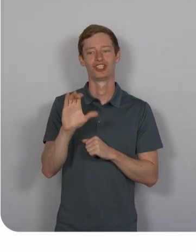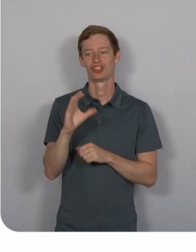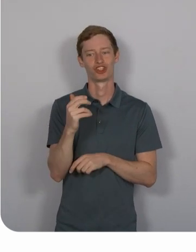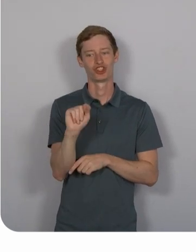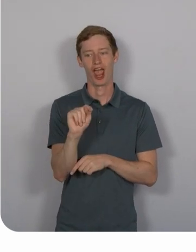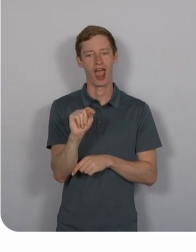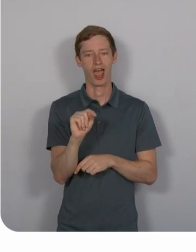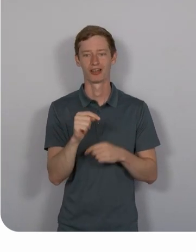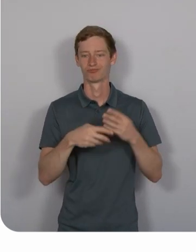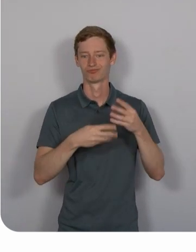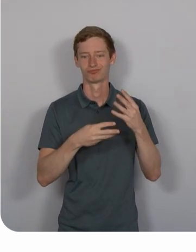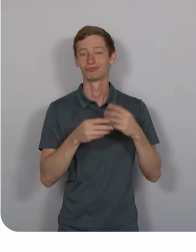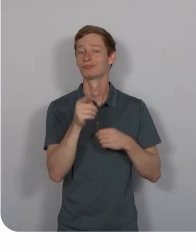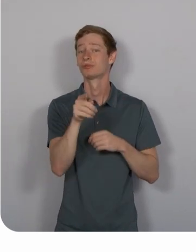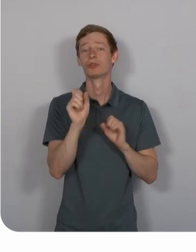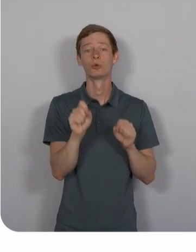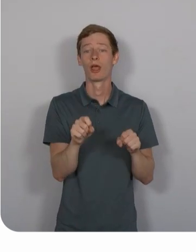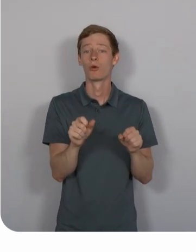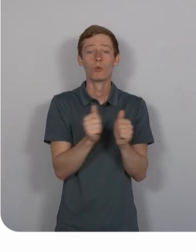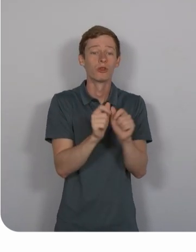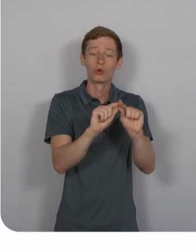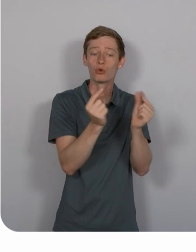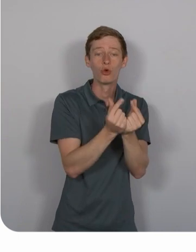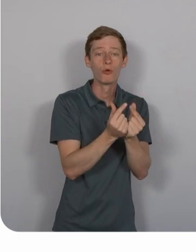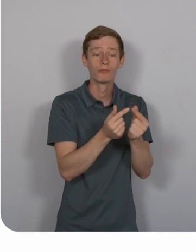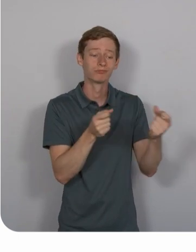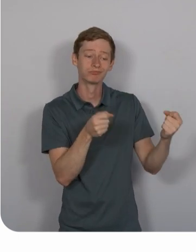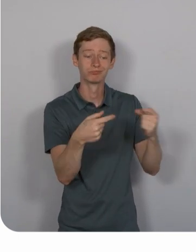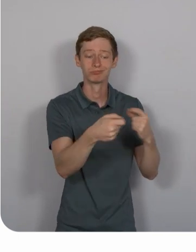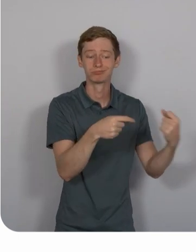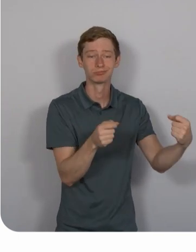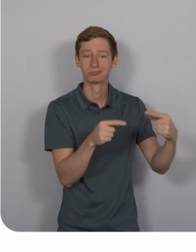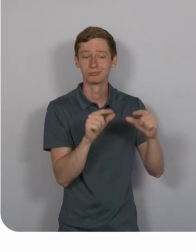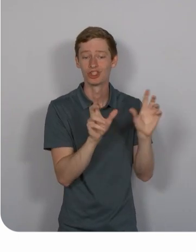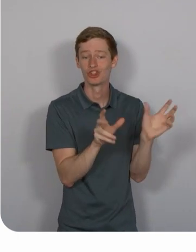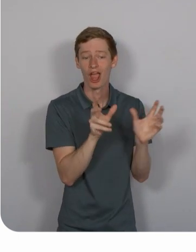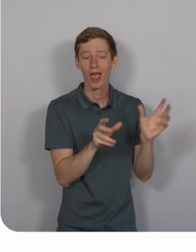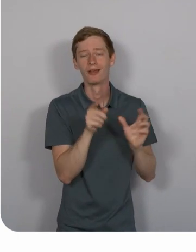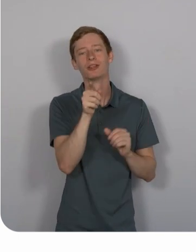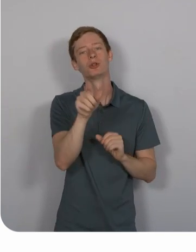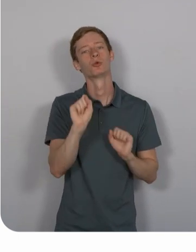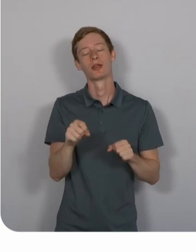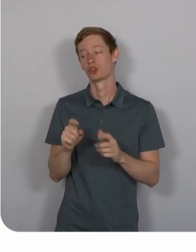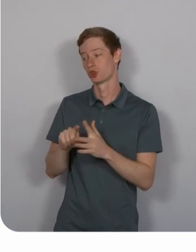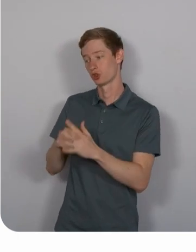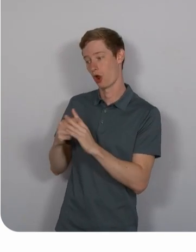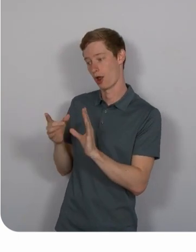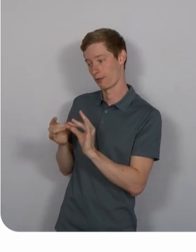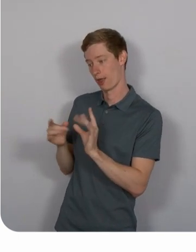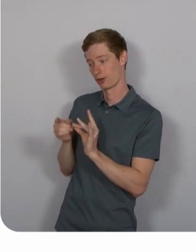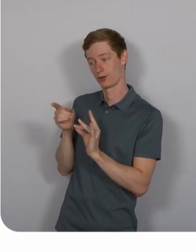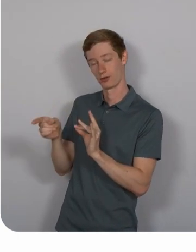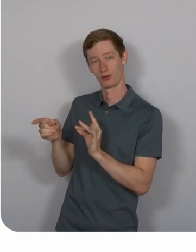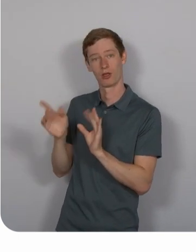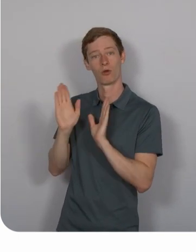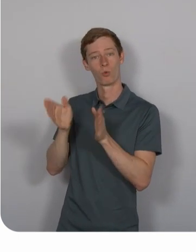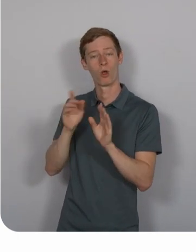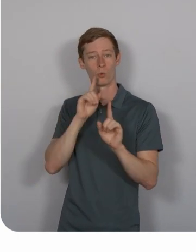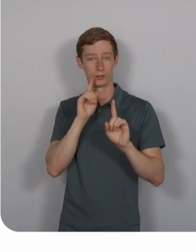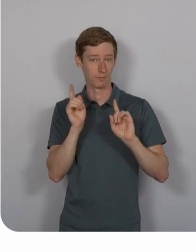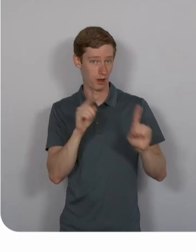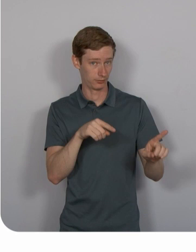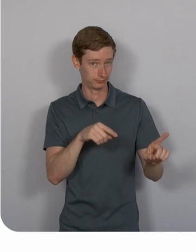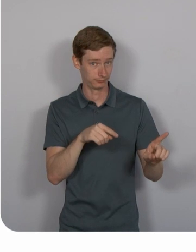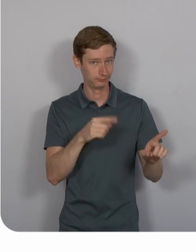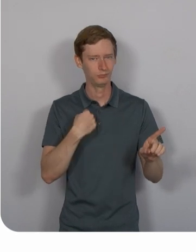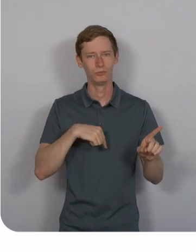you know, your thread with them. You can do it in group chats, right? You just start your message with Meta AI, and it's going to respond. And